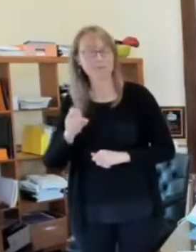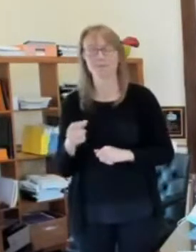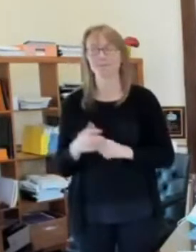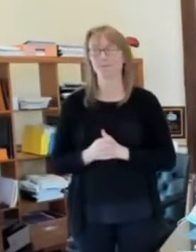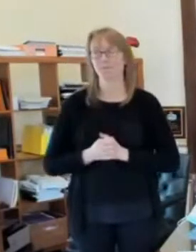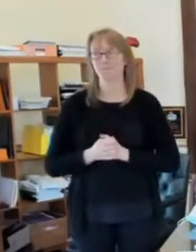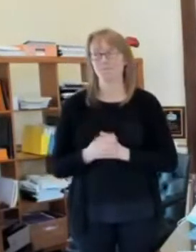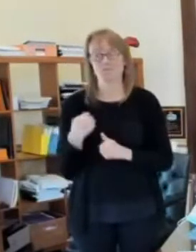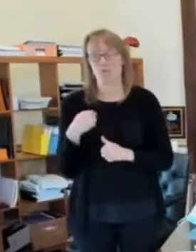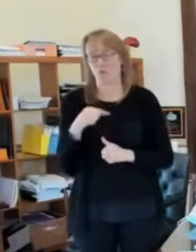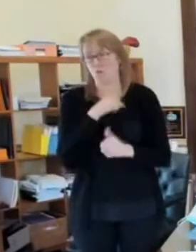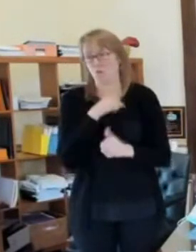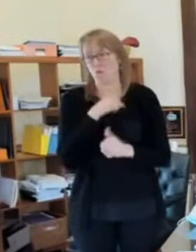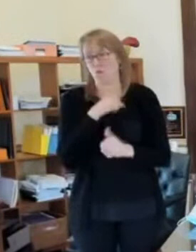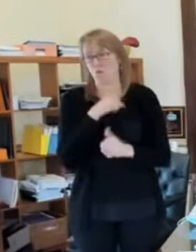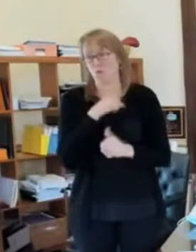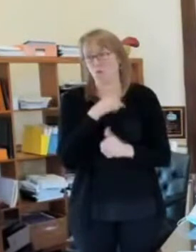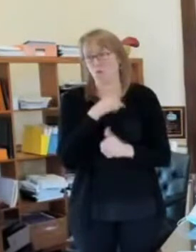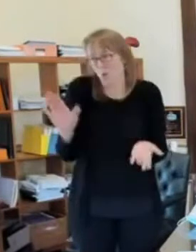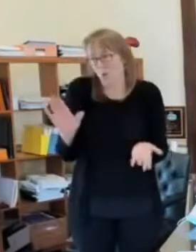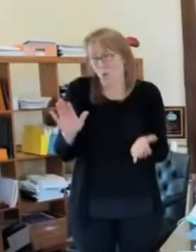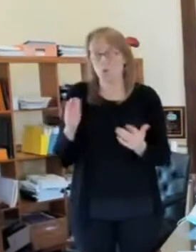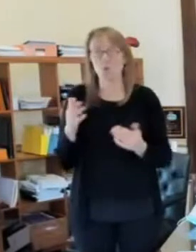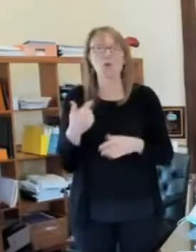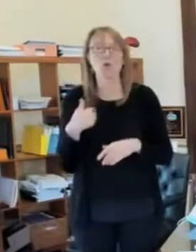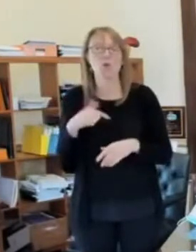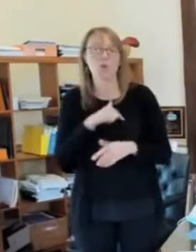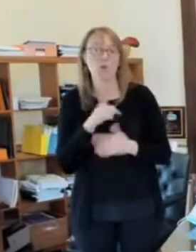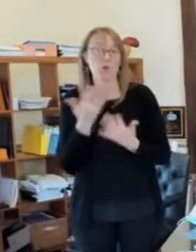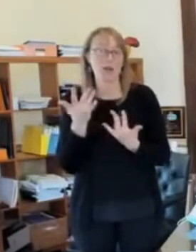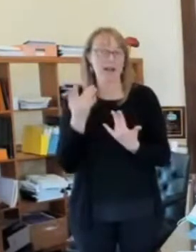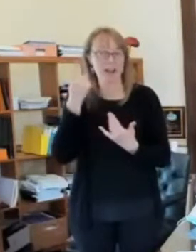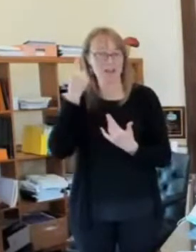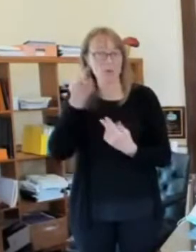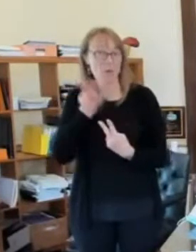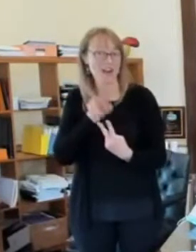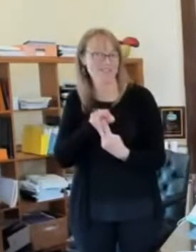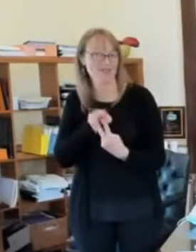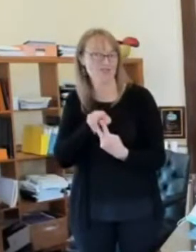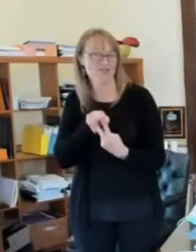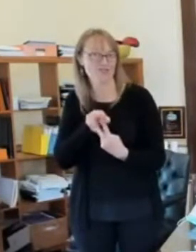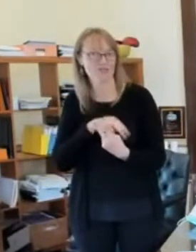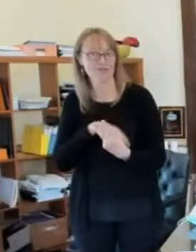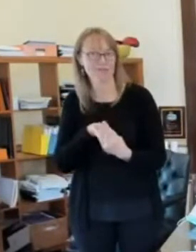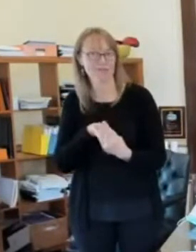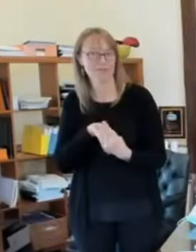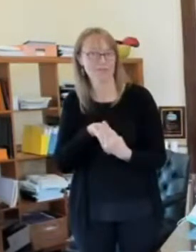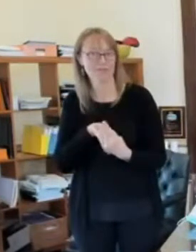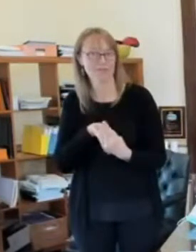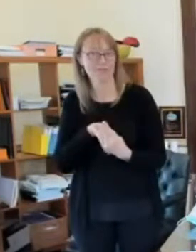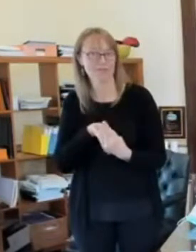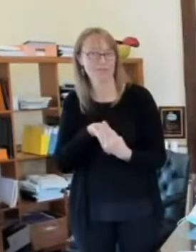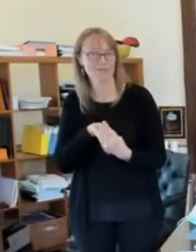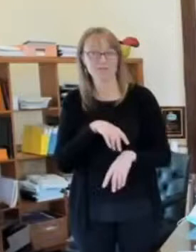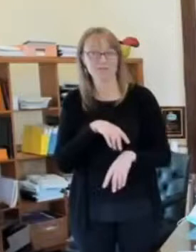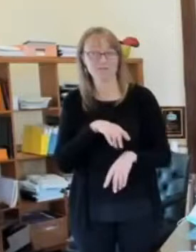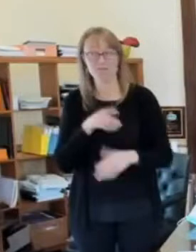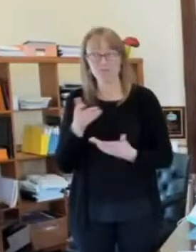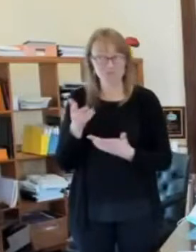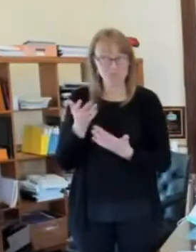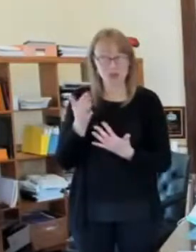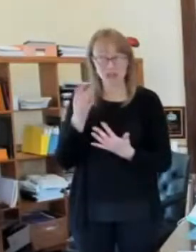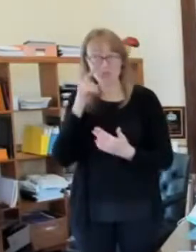either Pfizer or Moderna. And we are prepared to